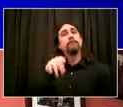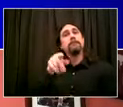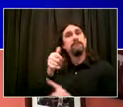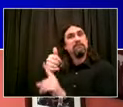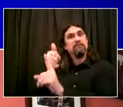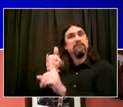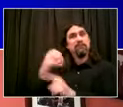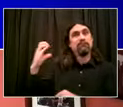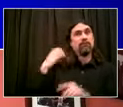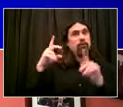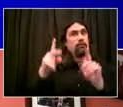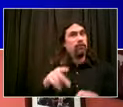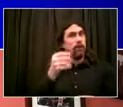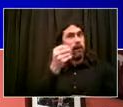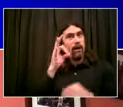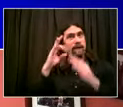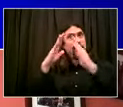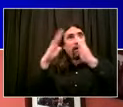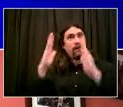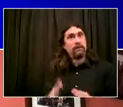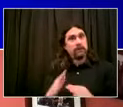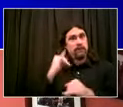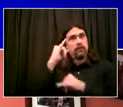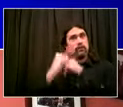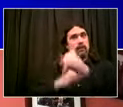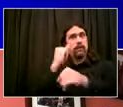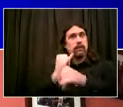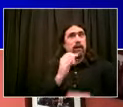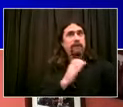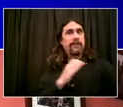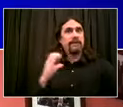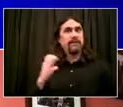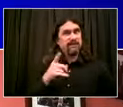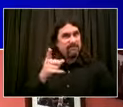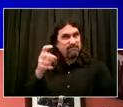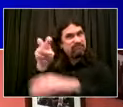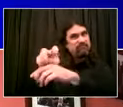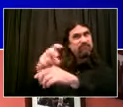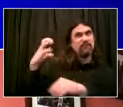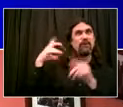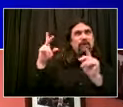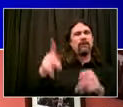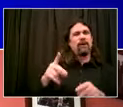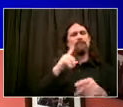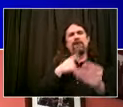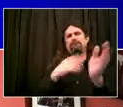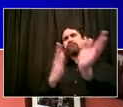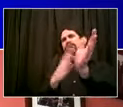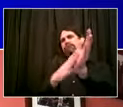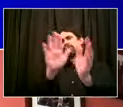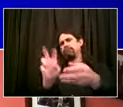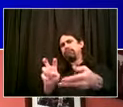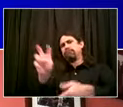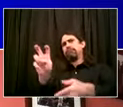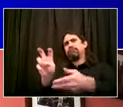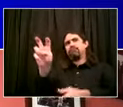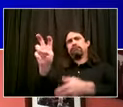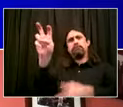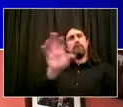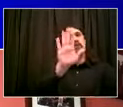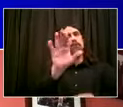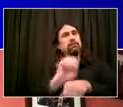Yorker having an impact all around the world. It makes all of us proud. I know your constituents in Queens are proud, and